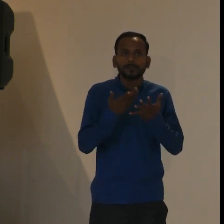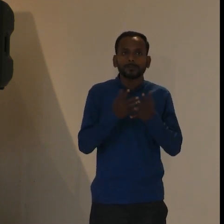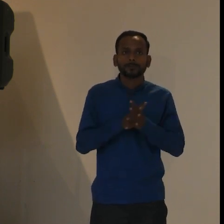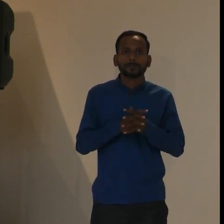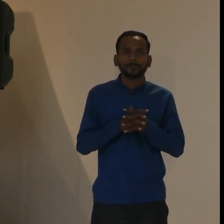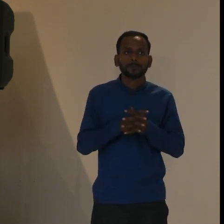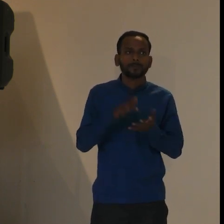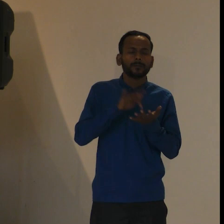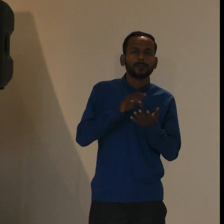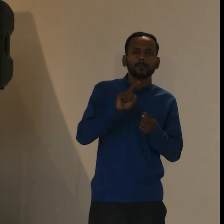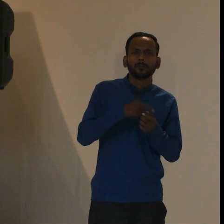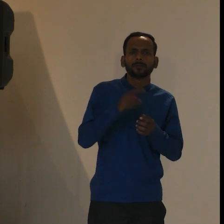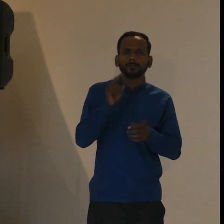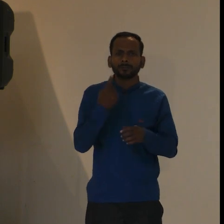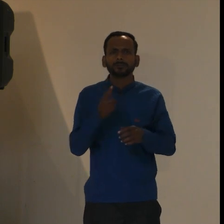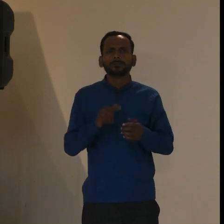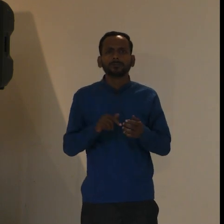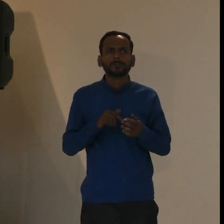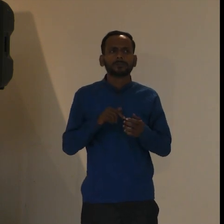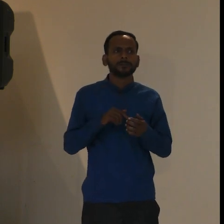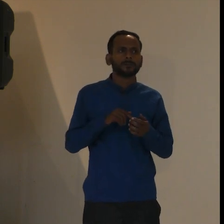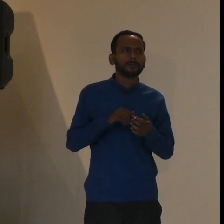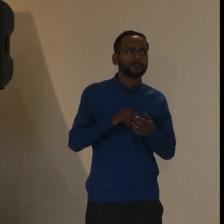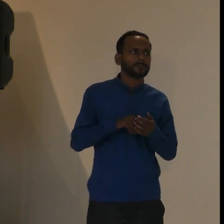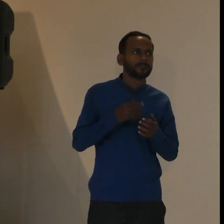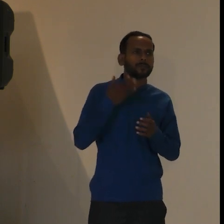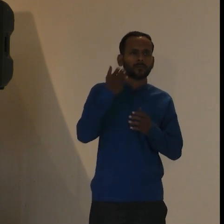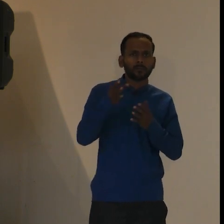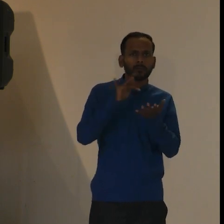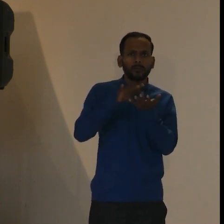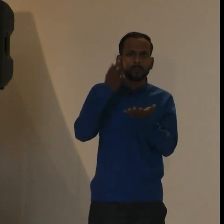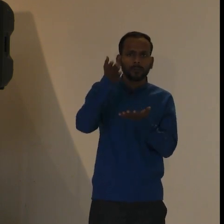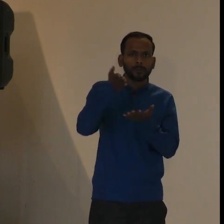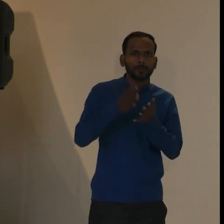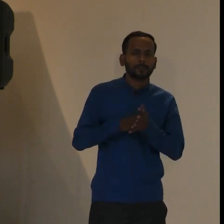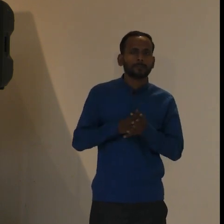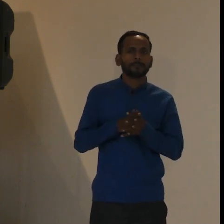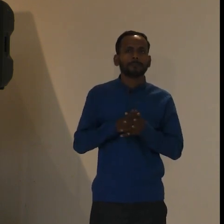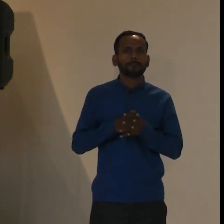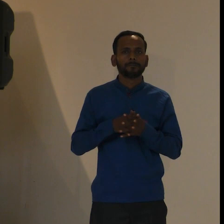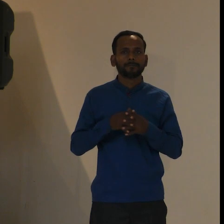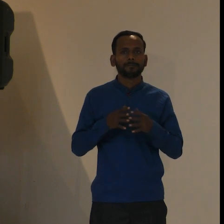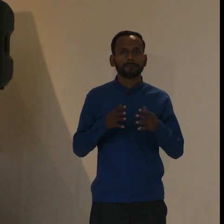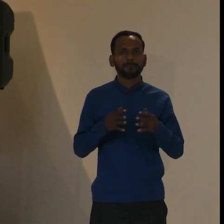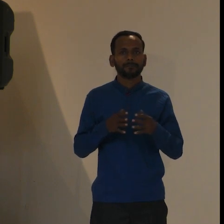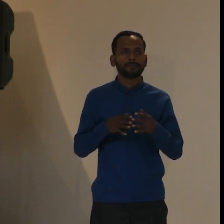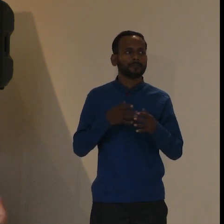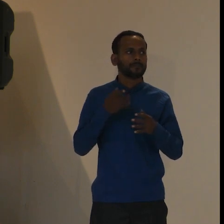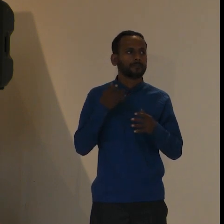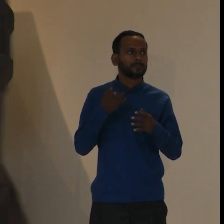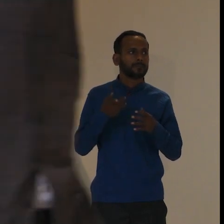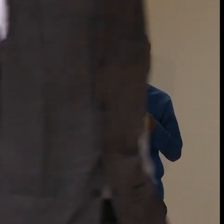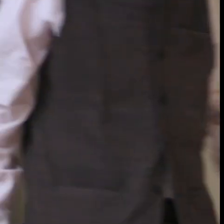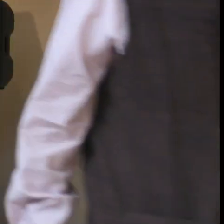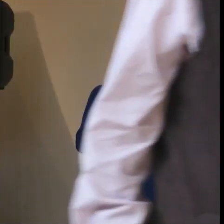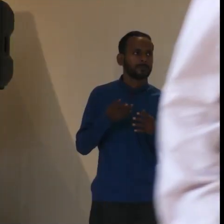kind of spaces. The first thing is, I've seen pictures of this somewhere where, there are ruins, and there is a kind of hologram that